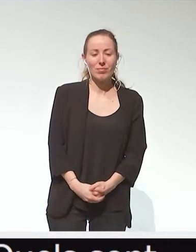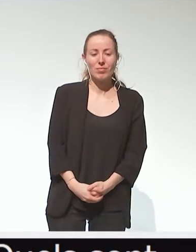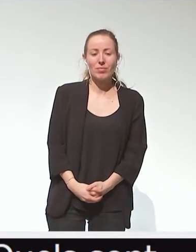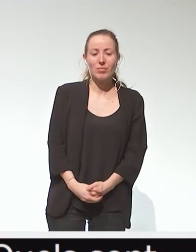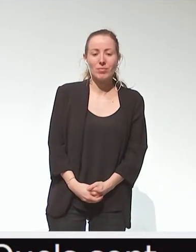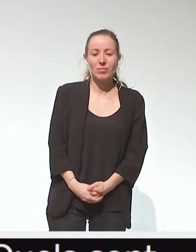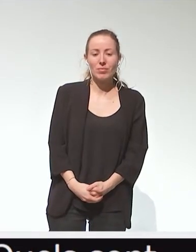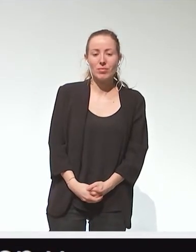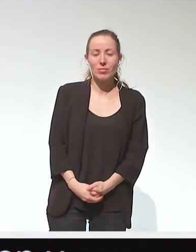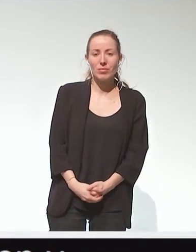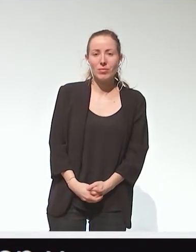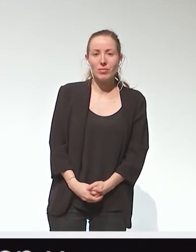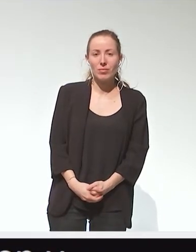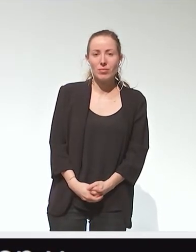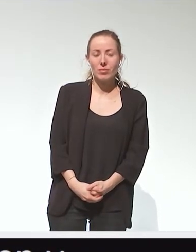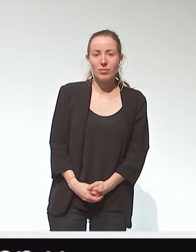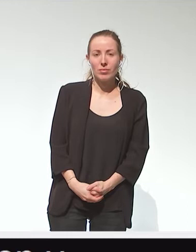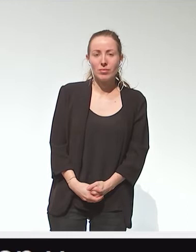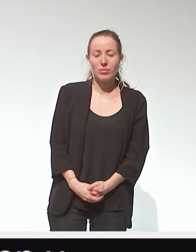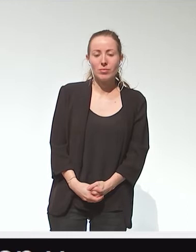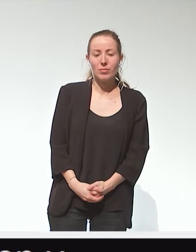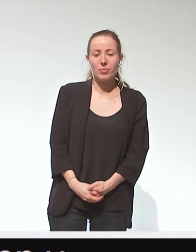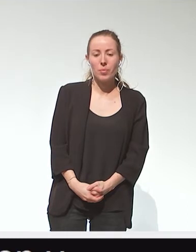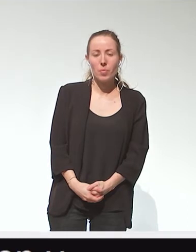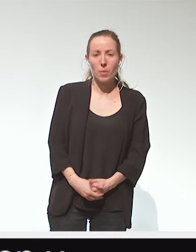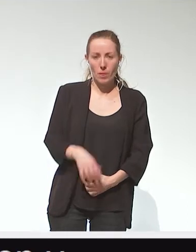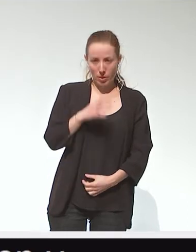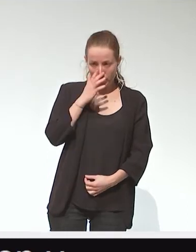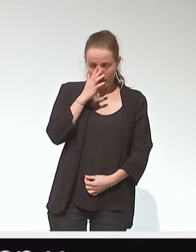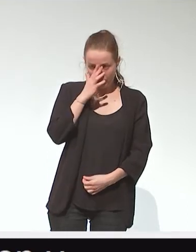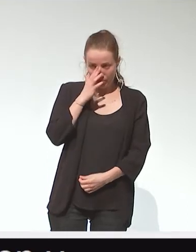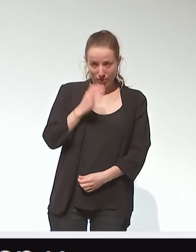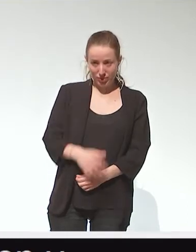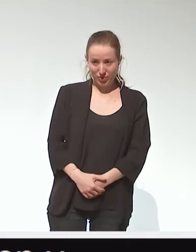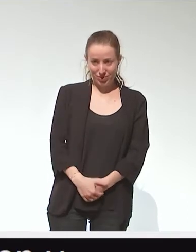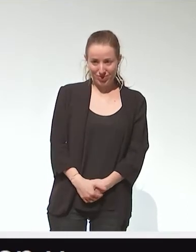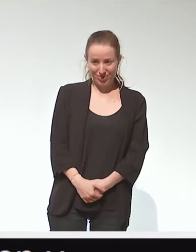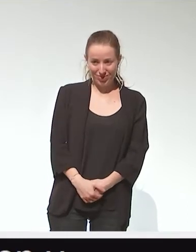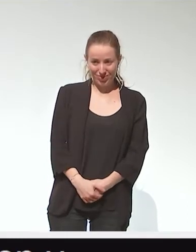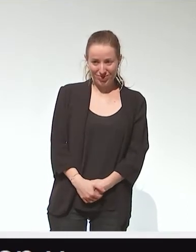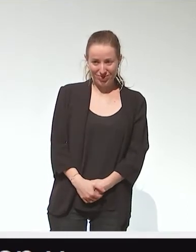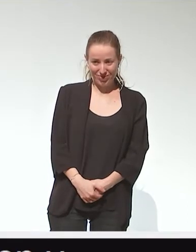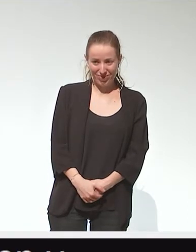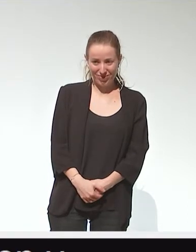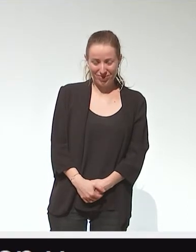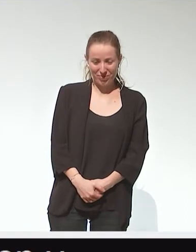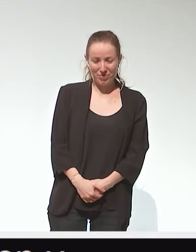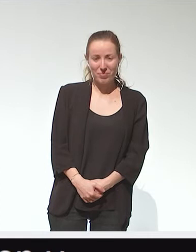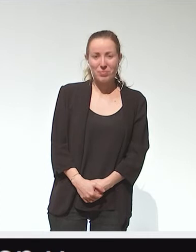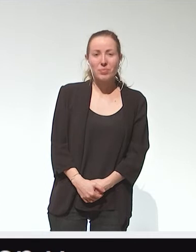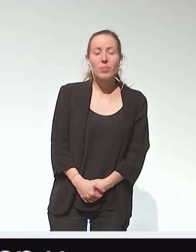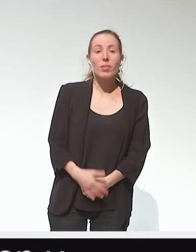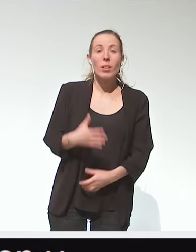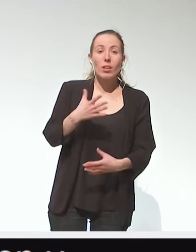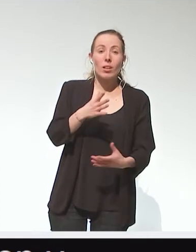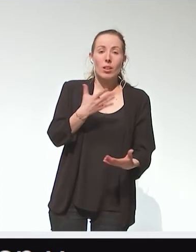we heard from everybody. Participants, thank you for the invitation and all the precious information we